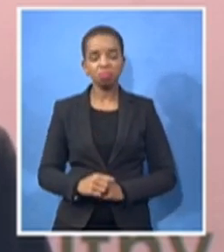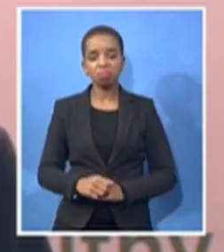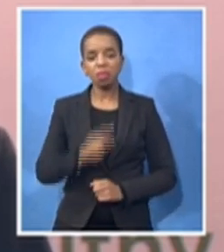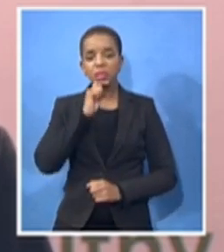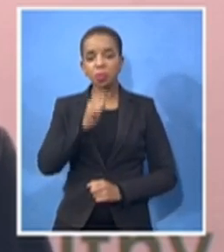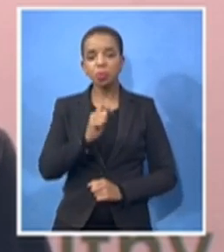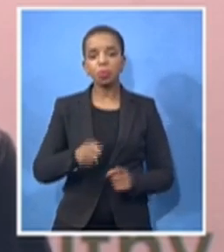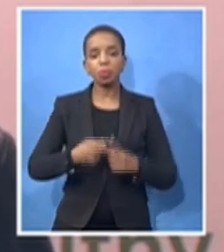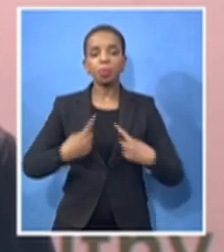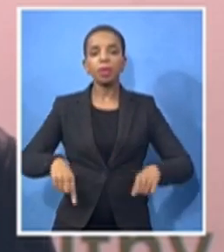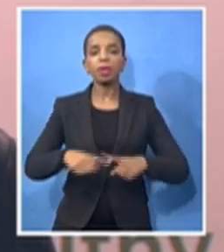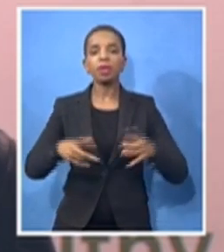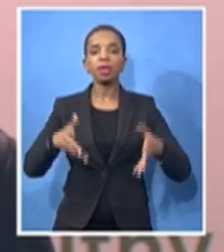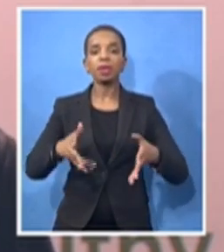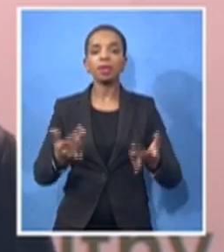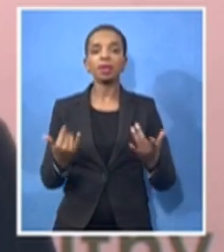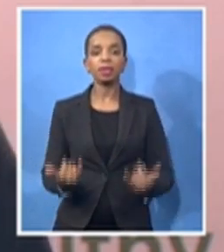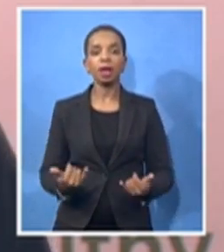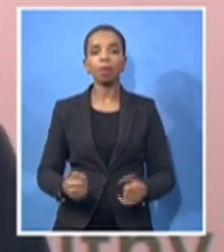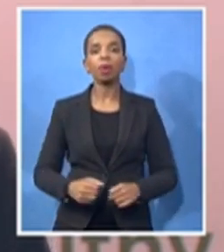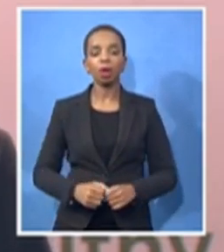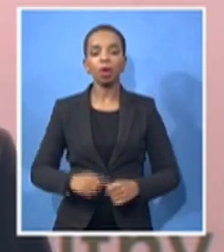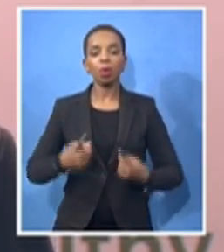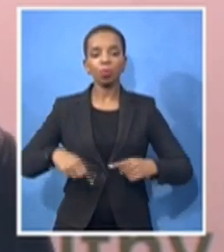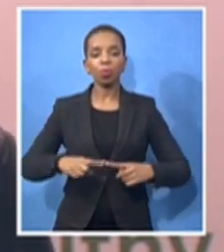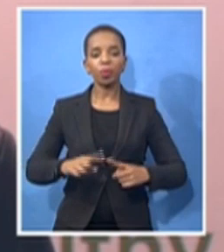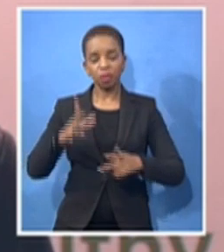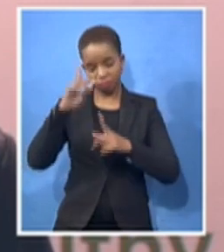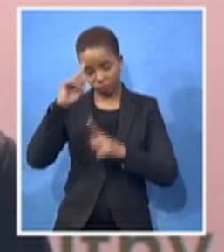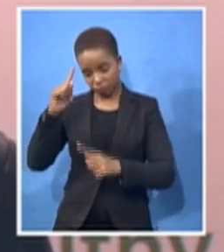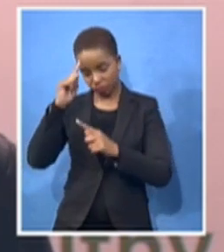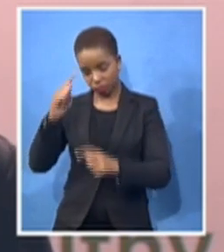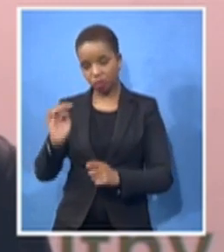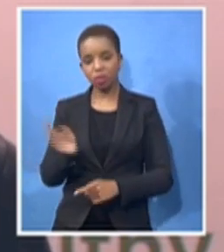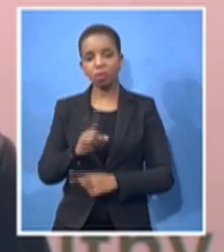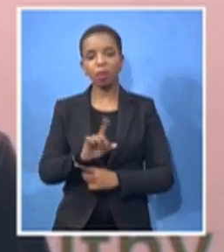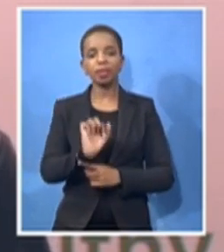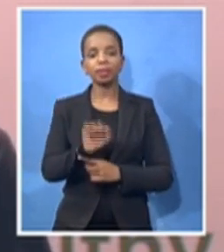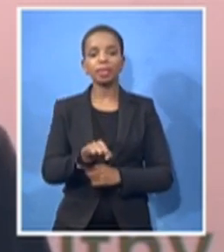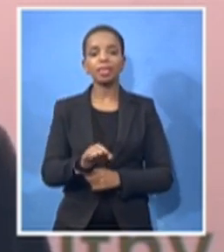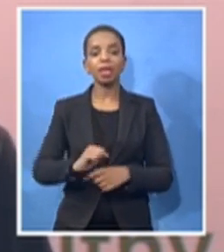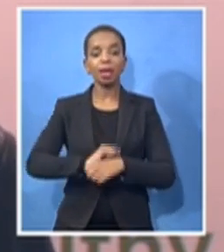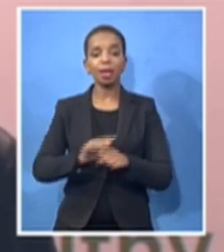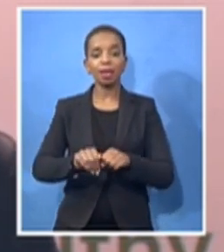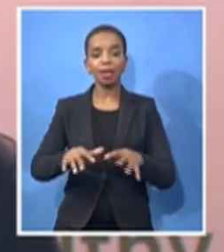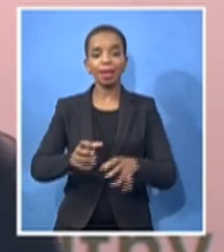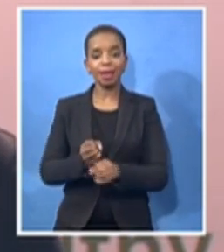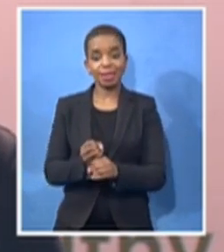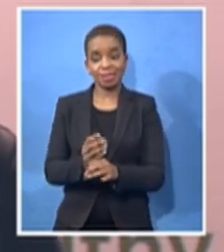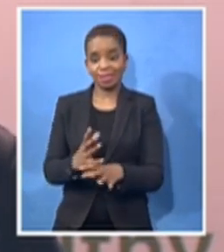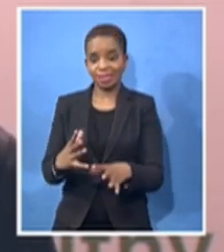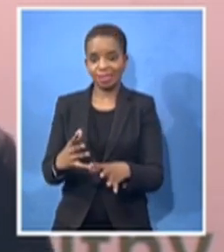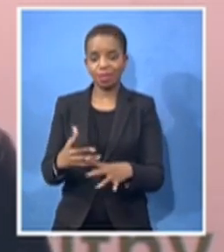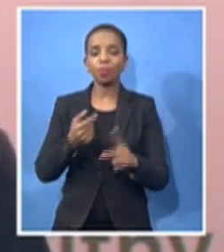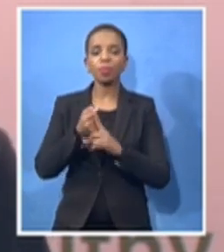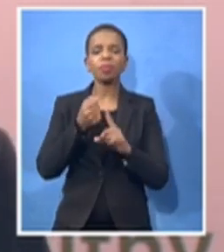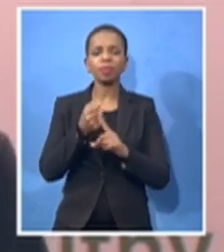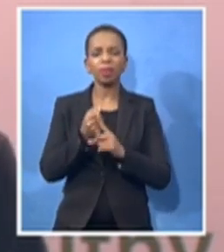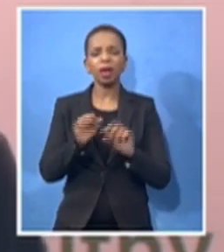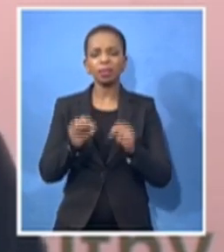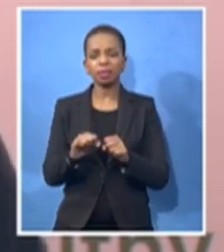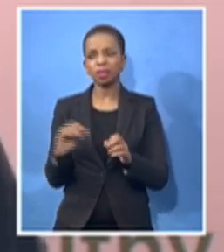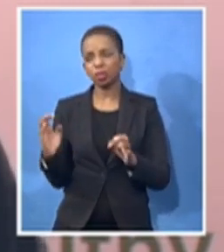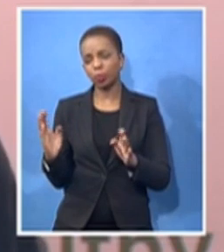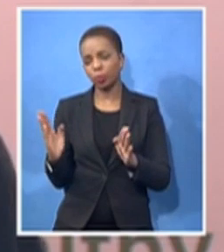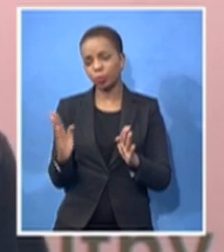still in the early stages. We've been in this fight for some time now, from February,